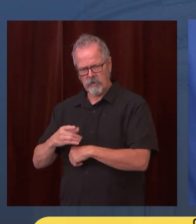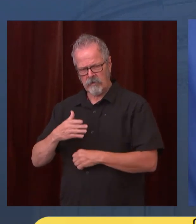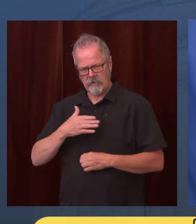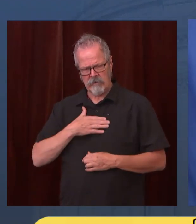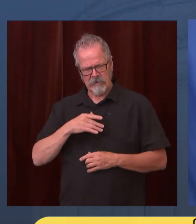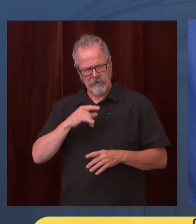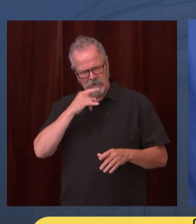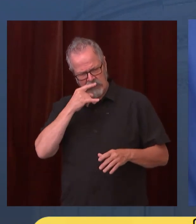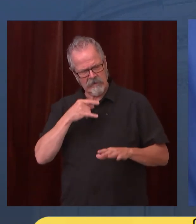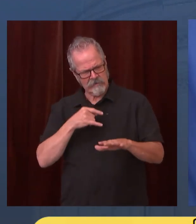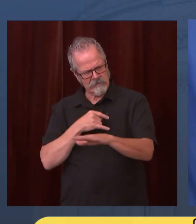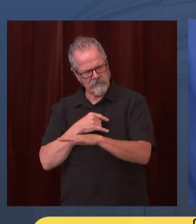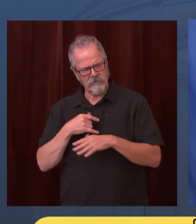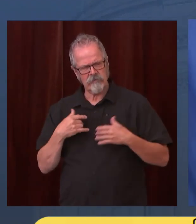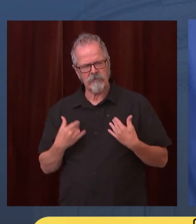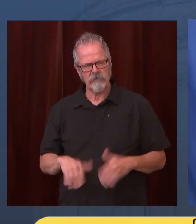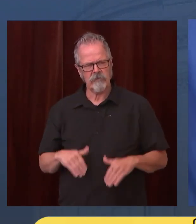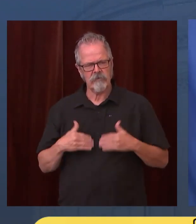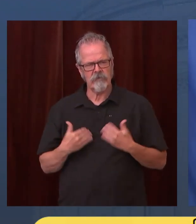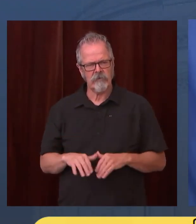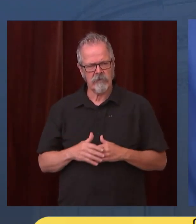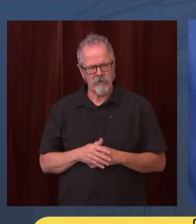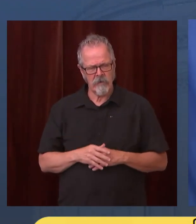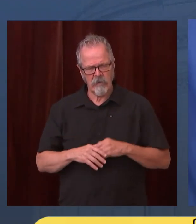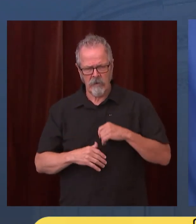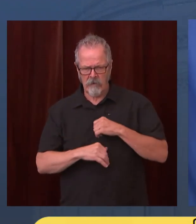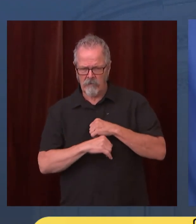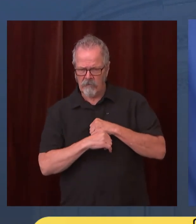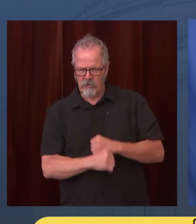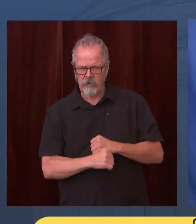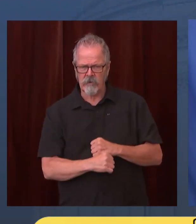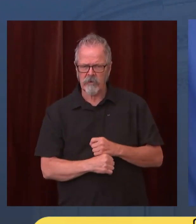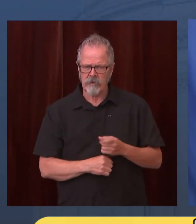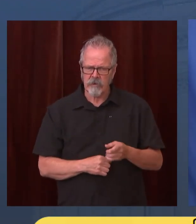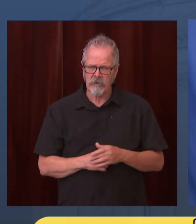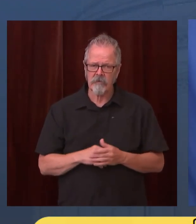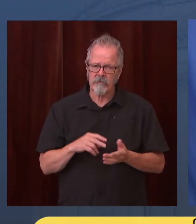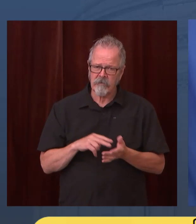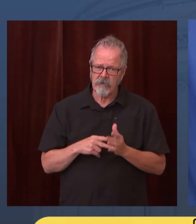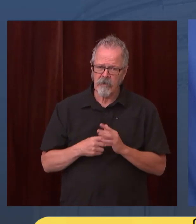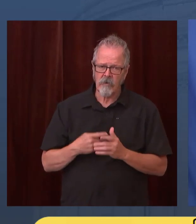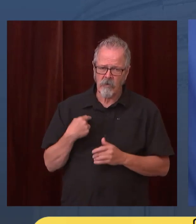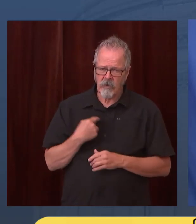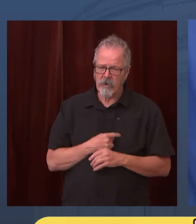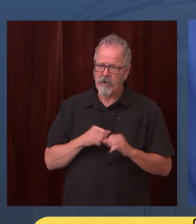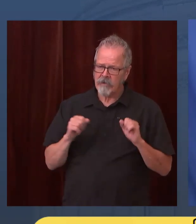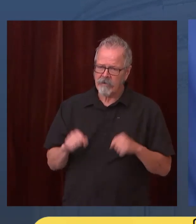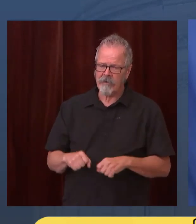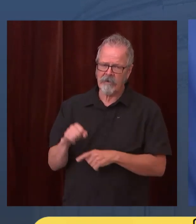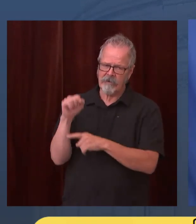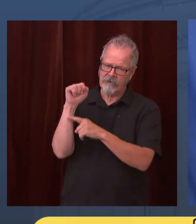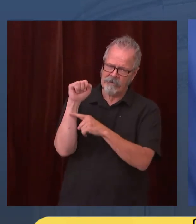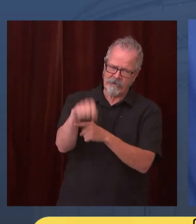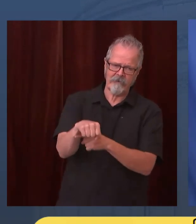we're all going to do a lot better in defeating COVID. Vaccine's the way home here. Let's go home. Thanks.